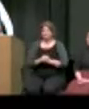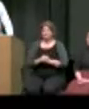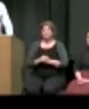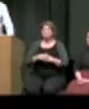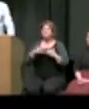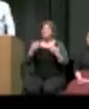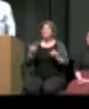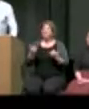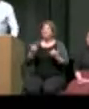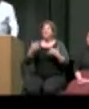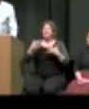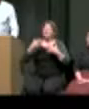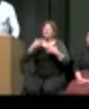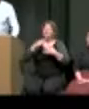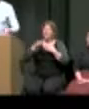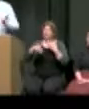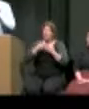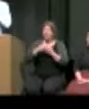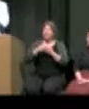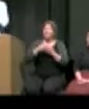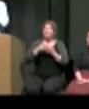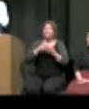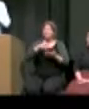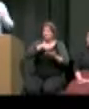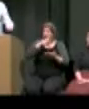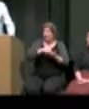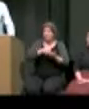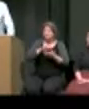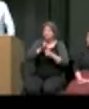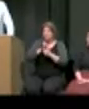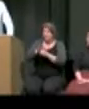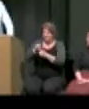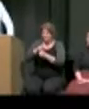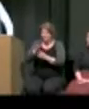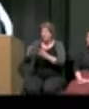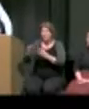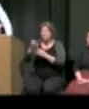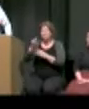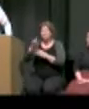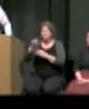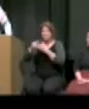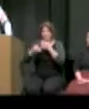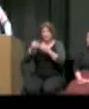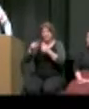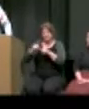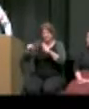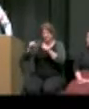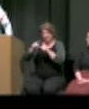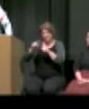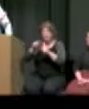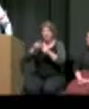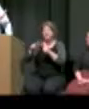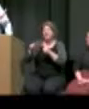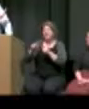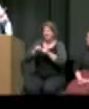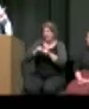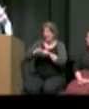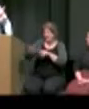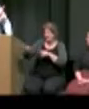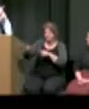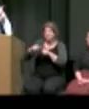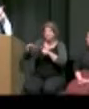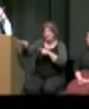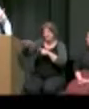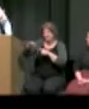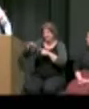All right, so all that gets dredged, it gets pumped down to the sediment processing area, gets discharged into this